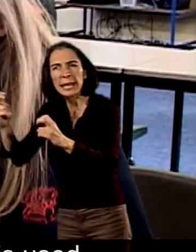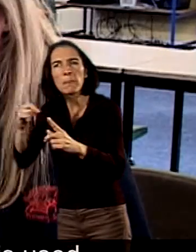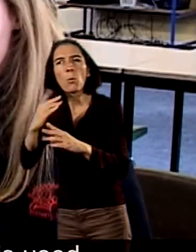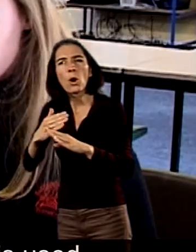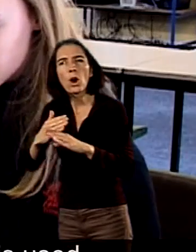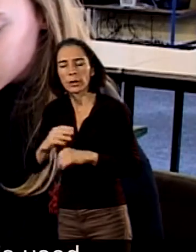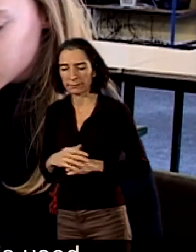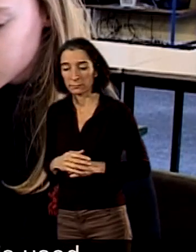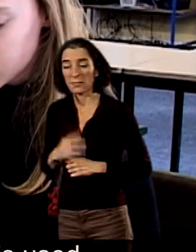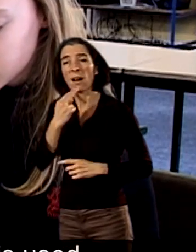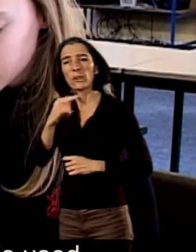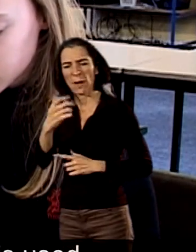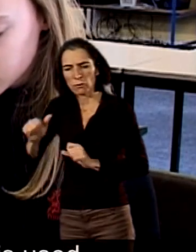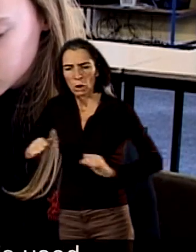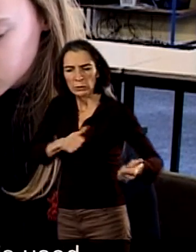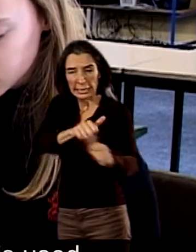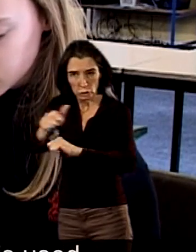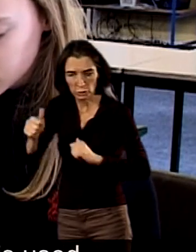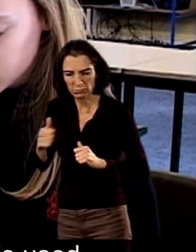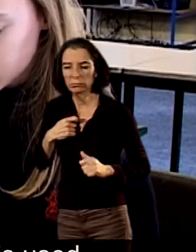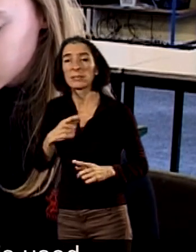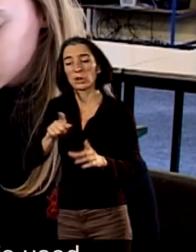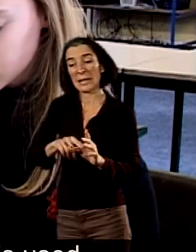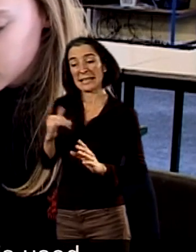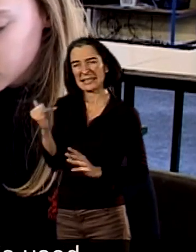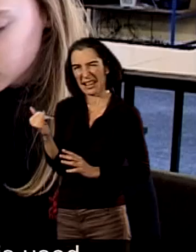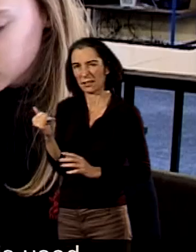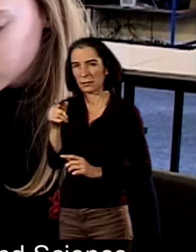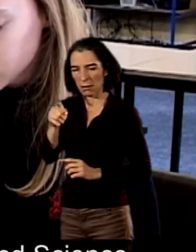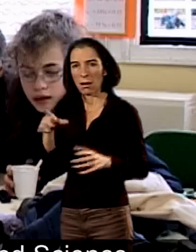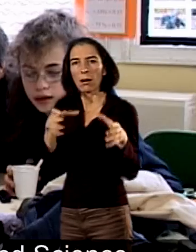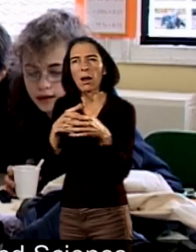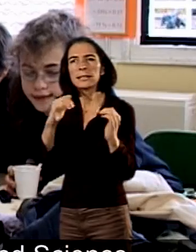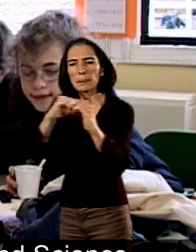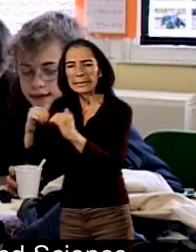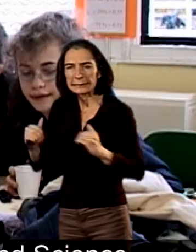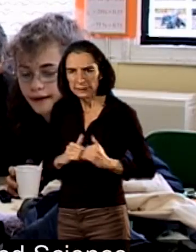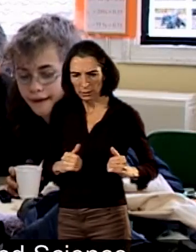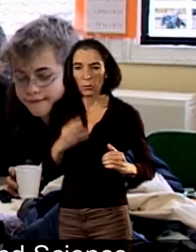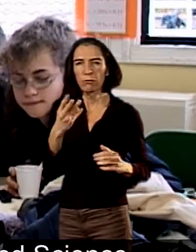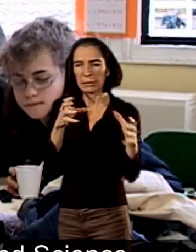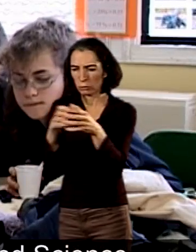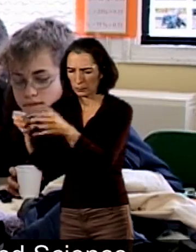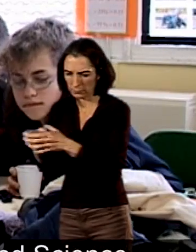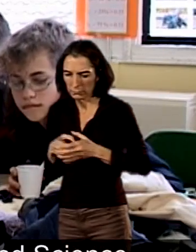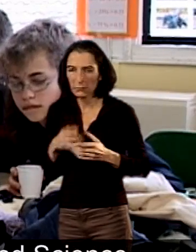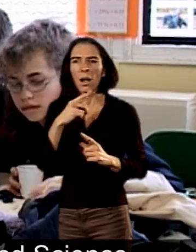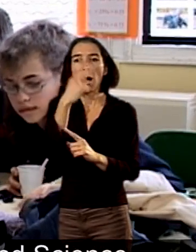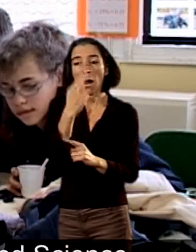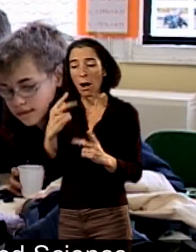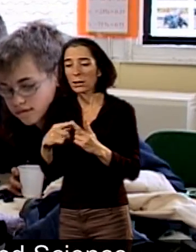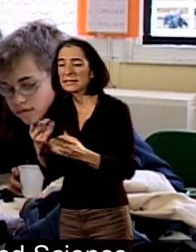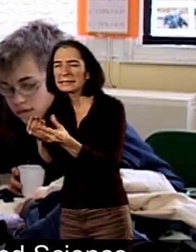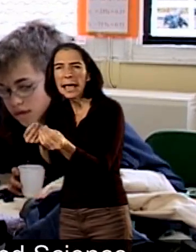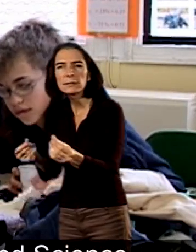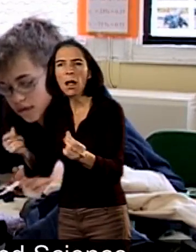system is used. This year's 6th class is split into 3 groups. Each group works on art, textiles and science in